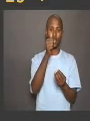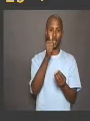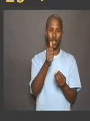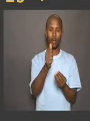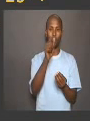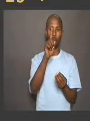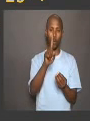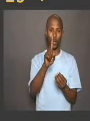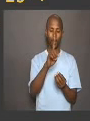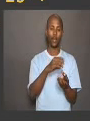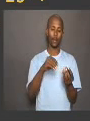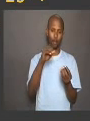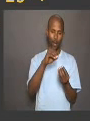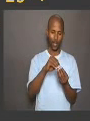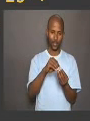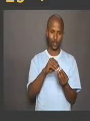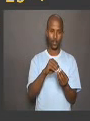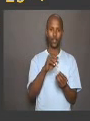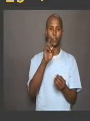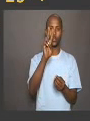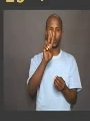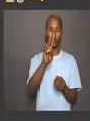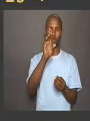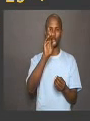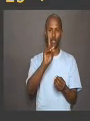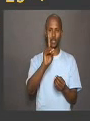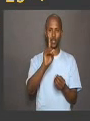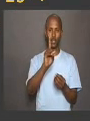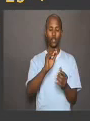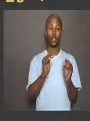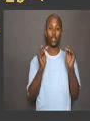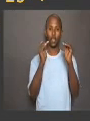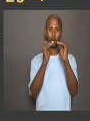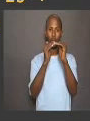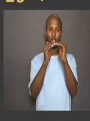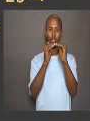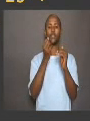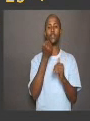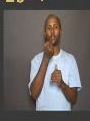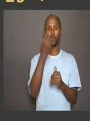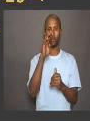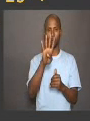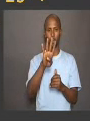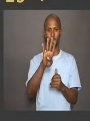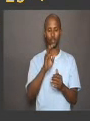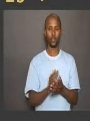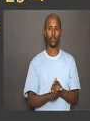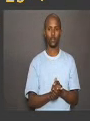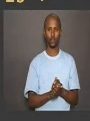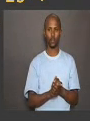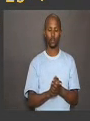plus A1 plus 2D equals